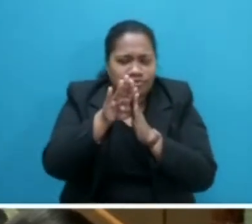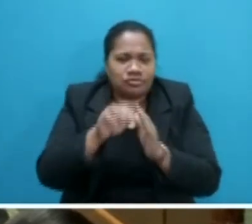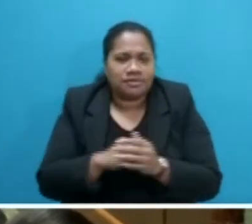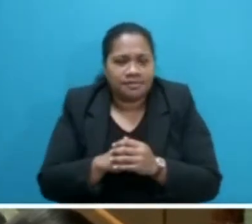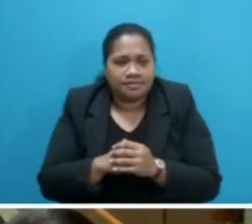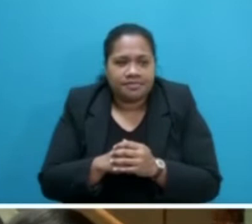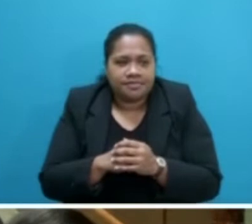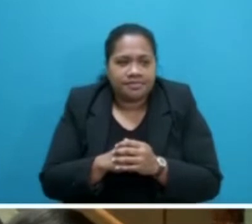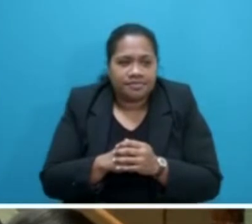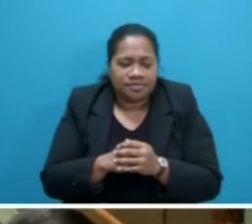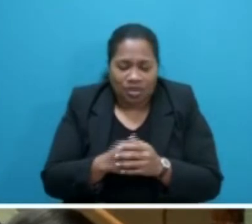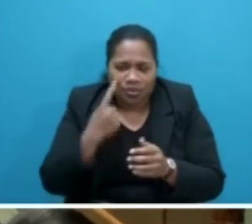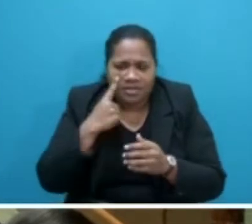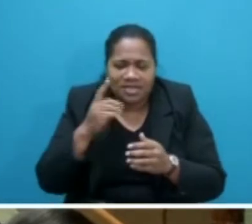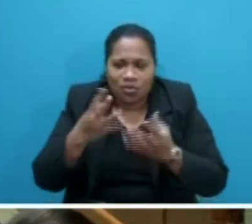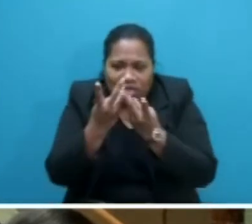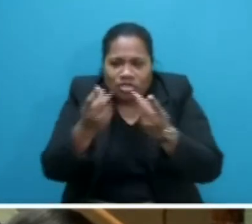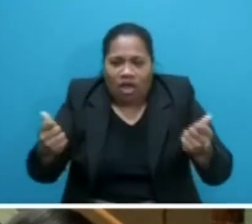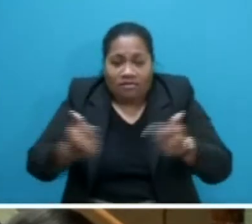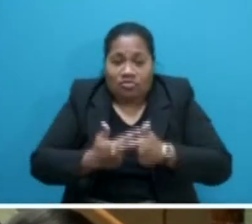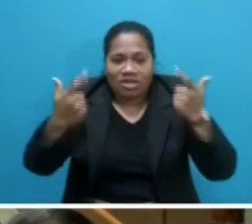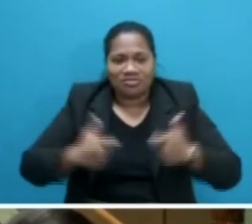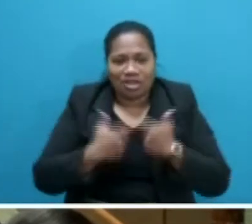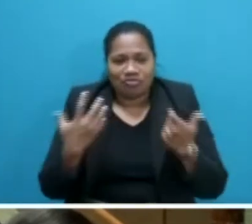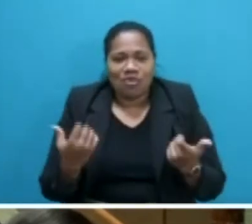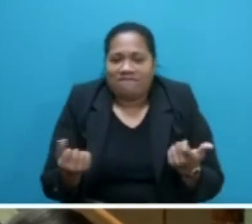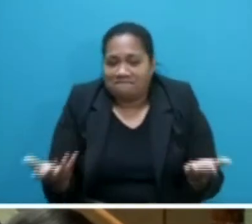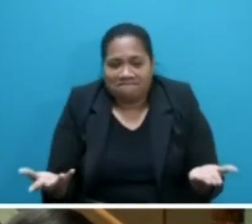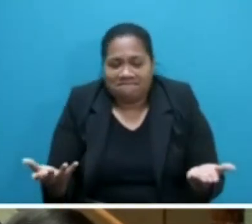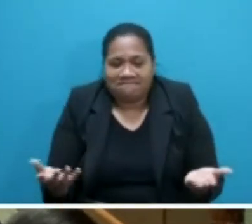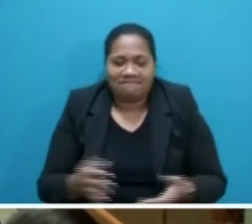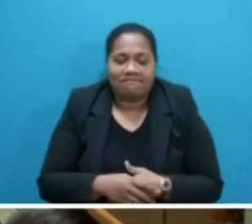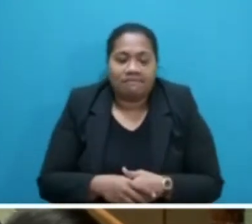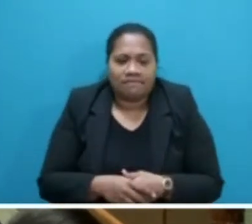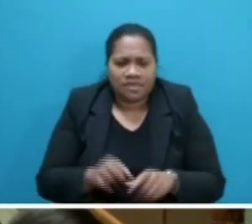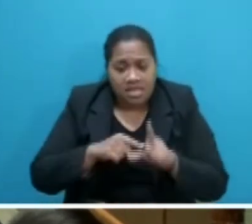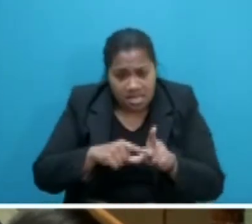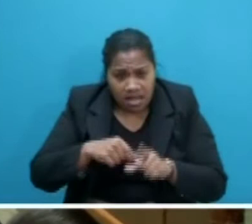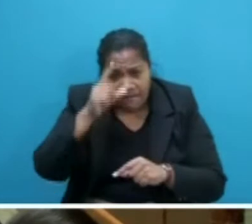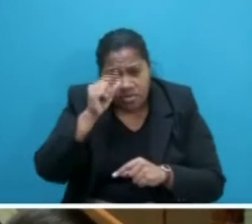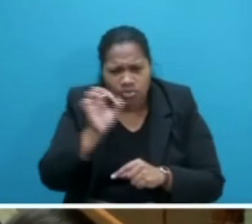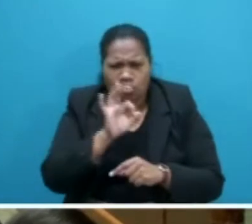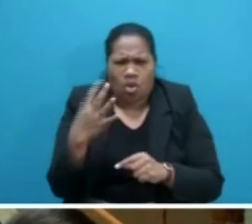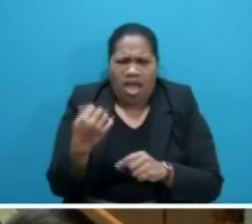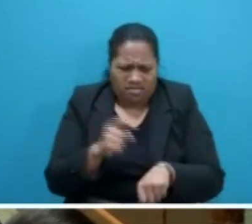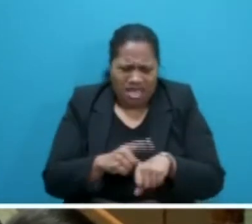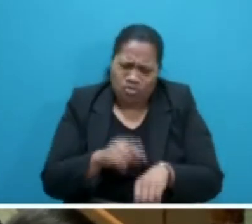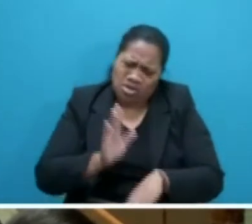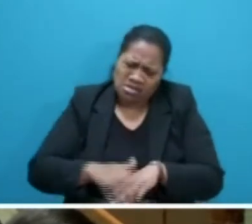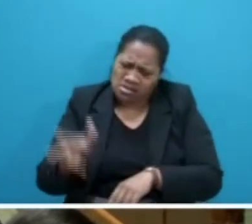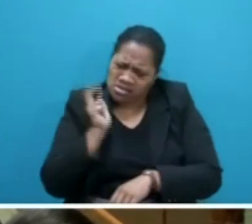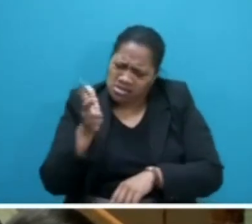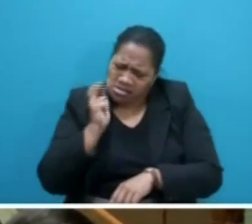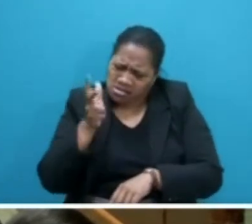greatest challenges. Young Fijians don't have time to waste listening to petty spats in this chamber.